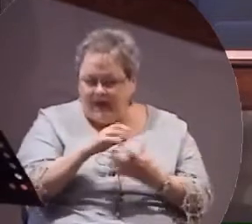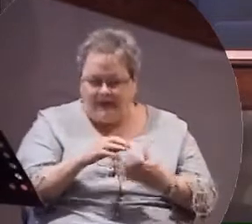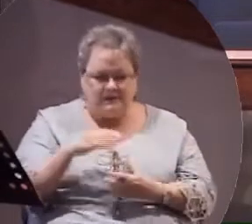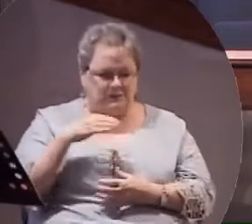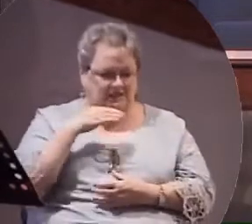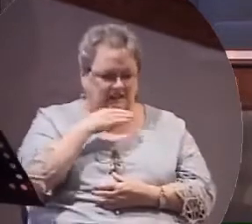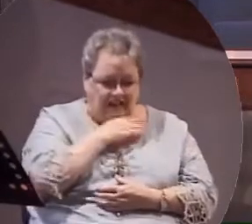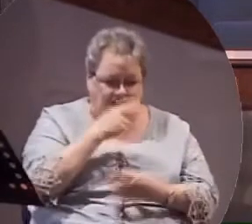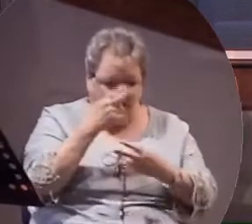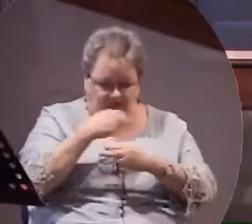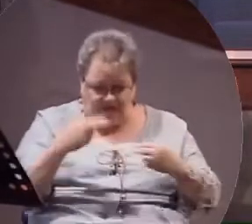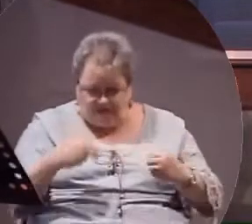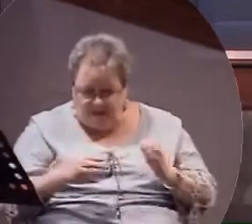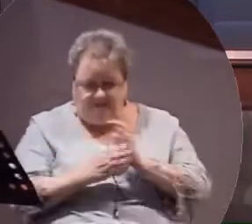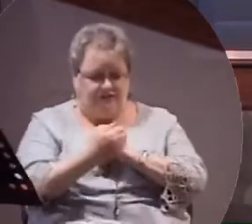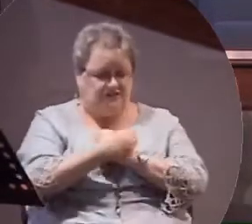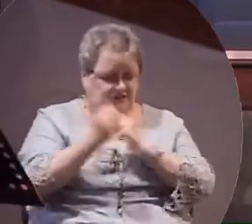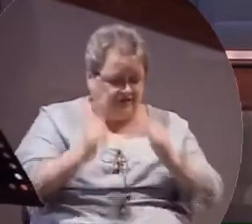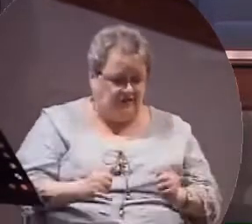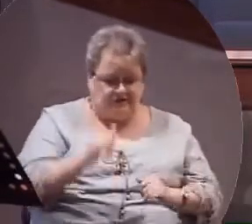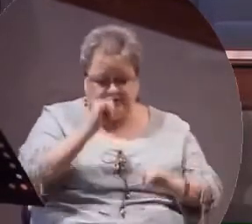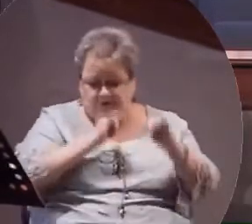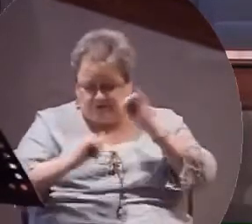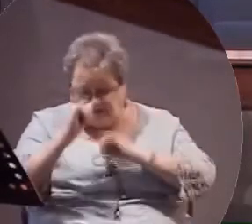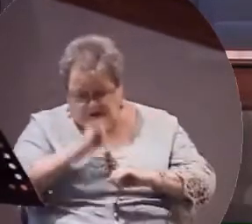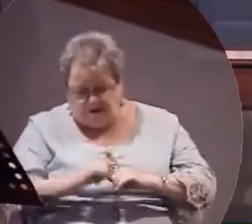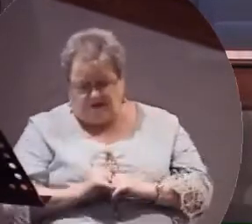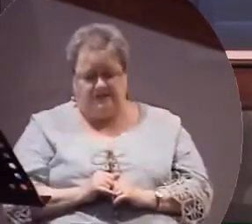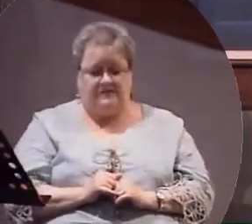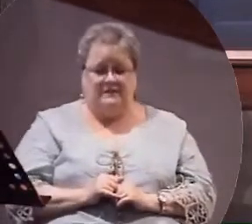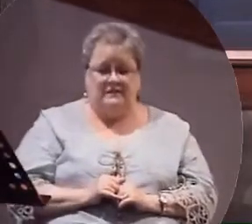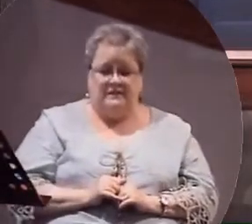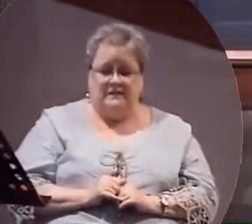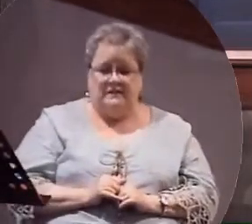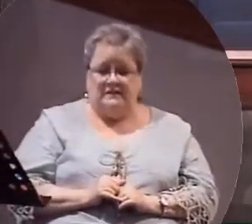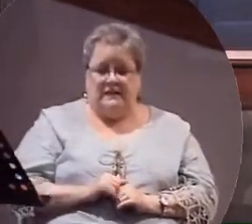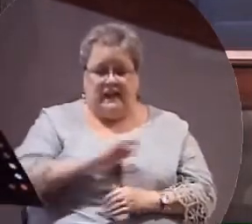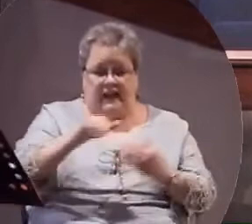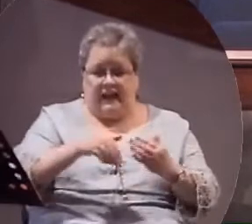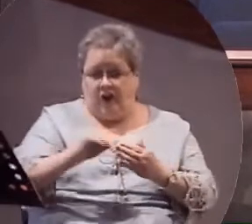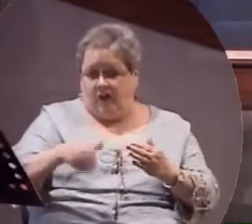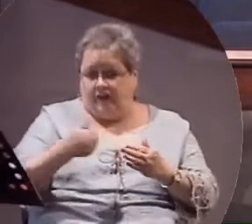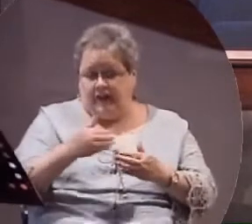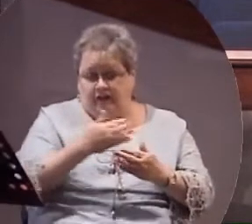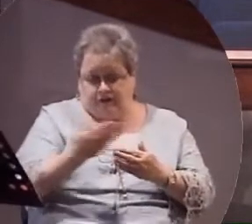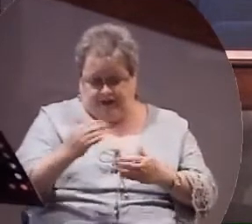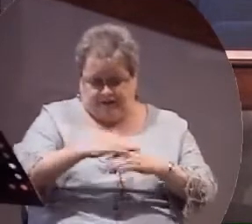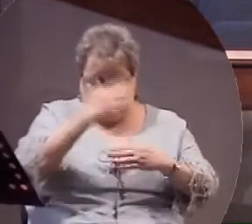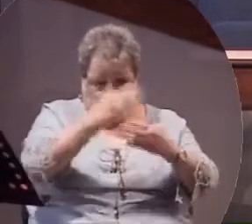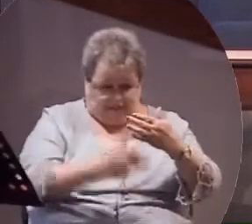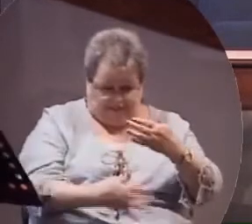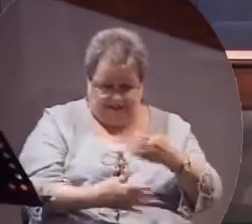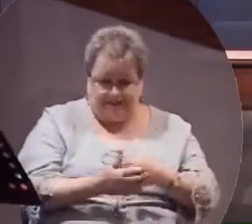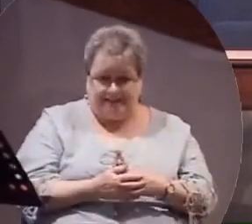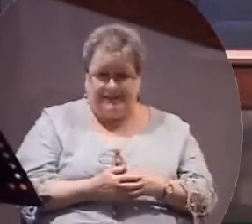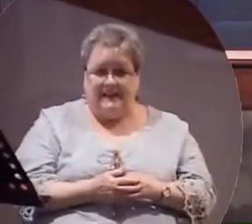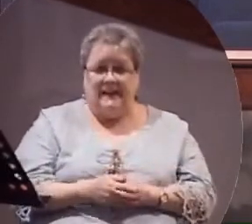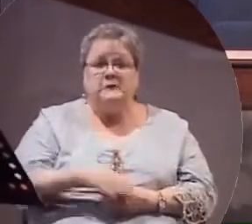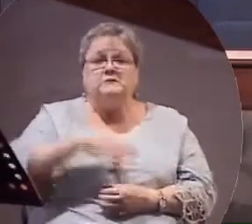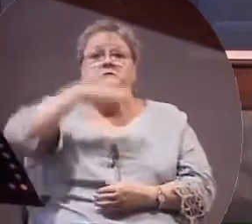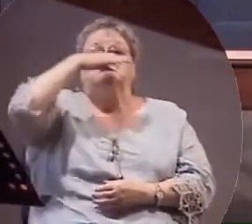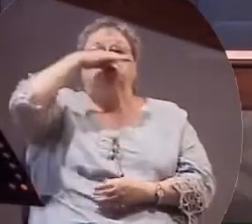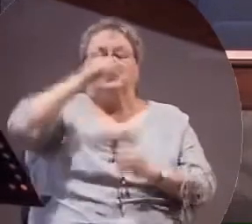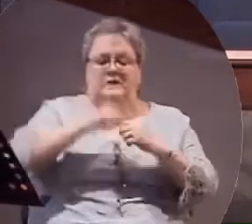lying, thieving, adulterous, drunkard, extortioner, whatever else that list said. I'm telling you, he was up to his eyeballs in